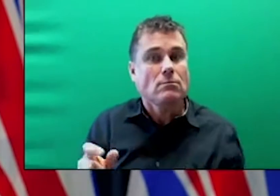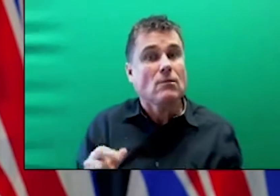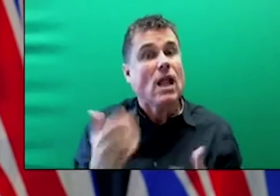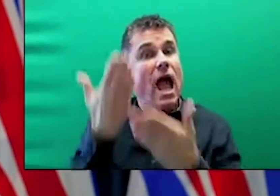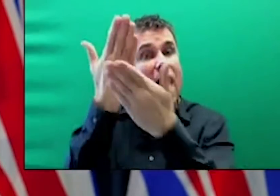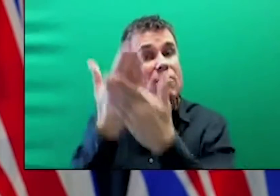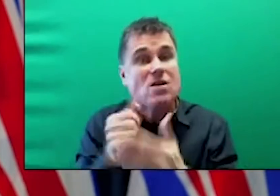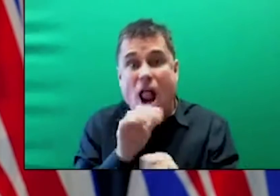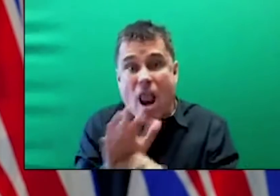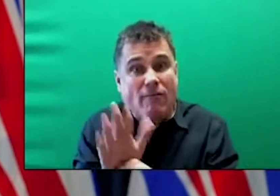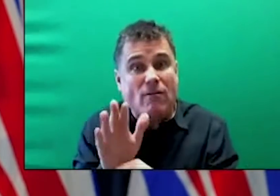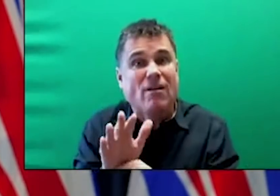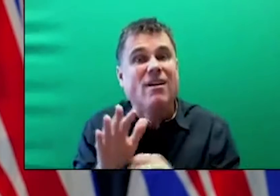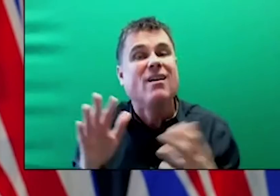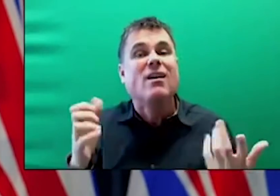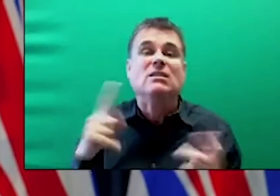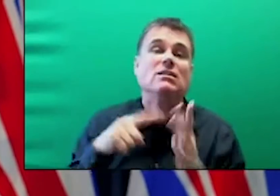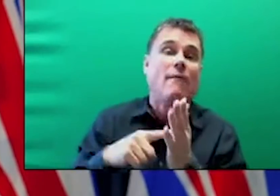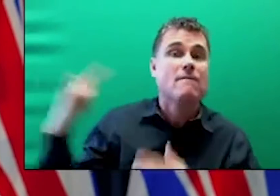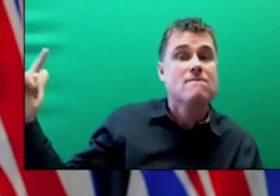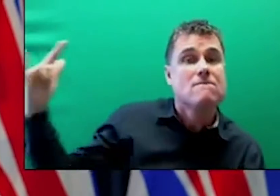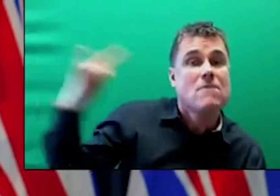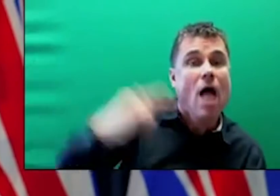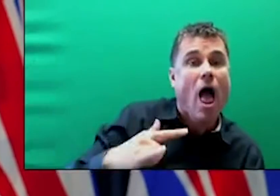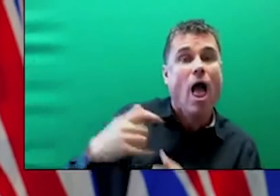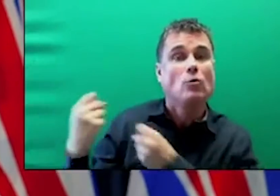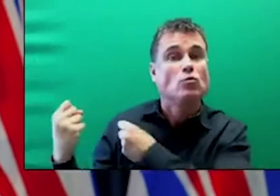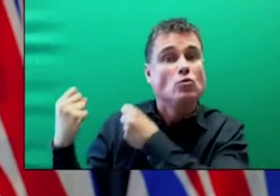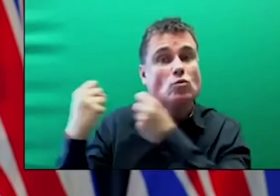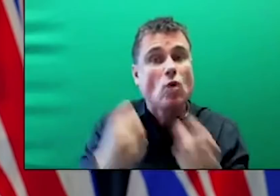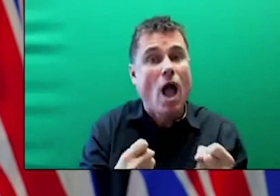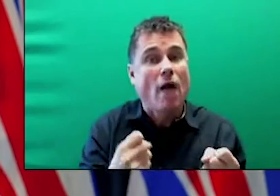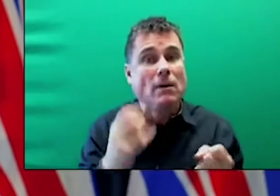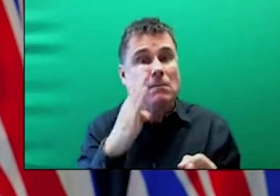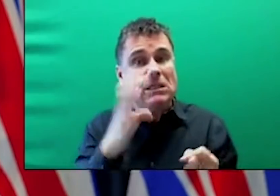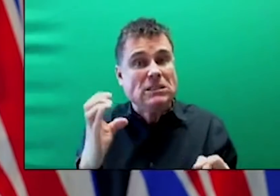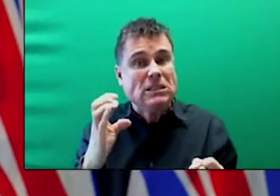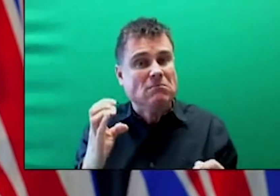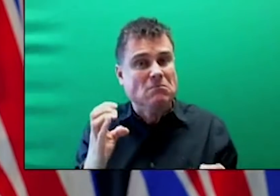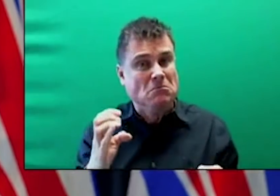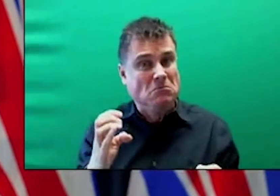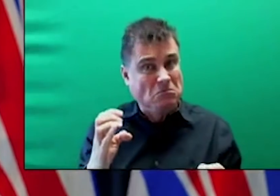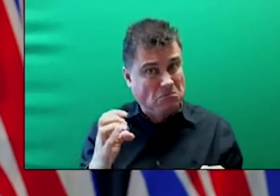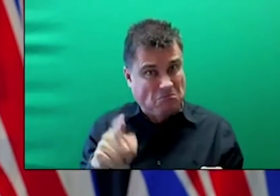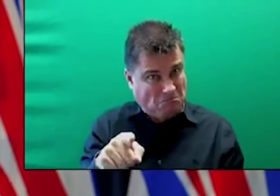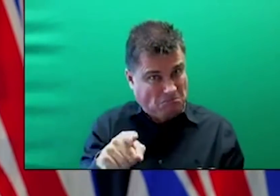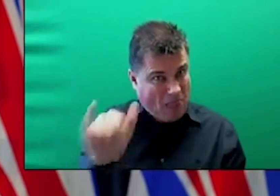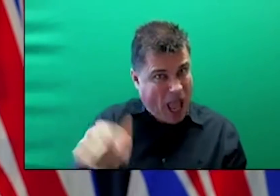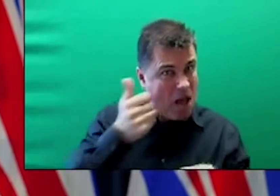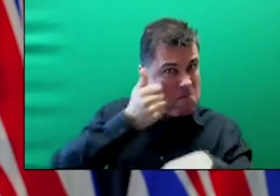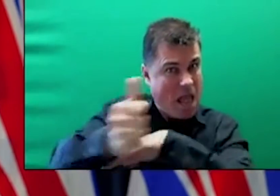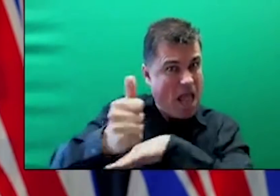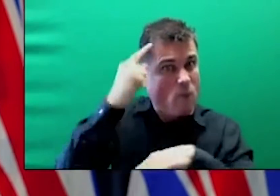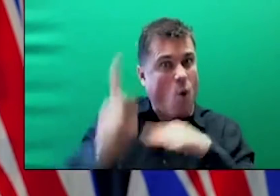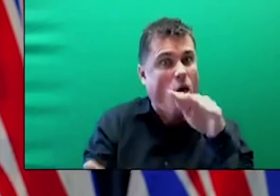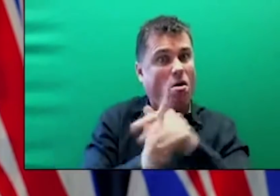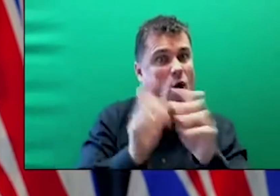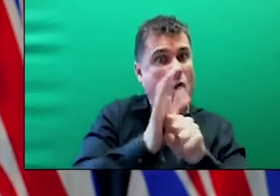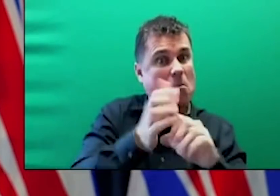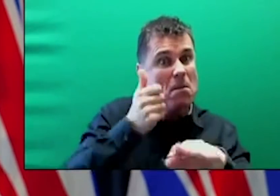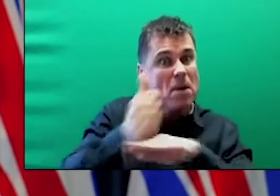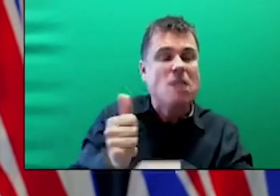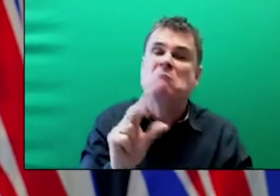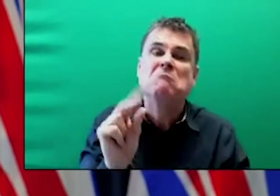one. Give her another half question on that. I feel badly about that. Go again, Justine. Try another angle.